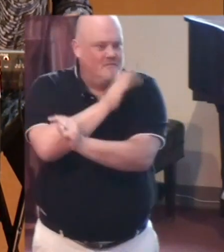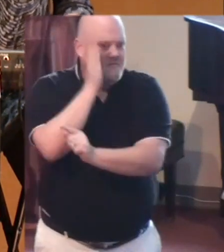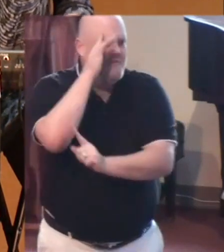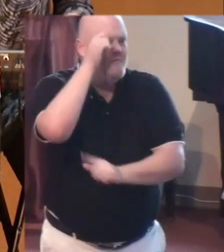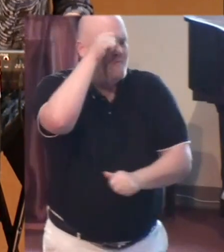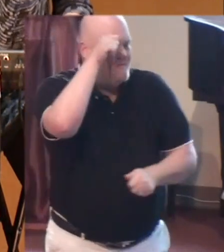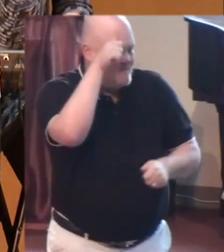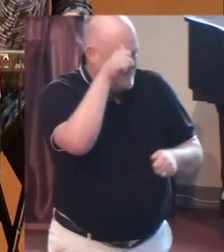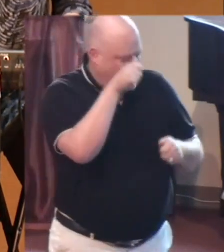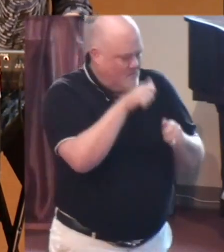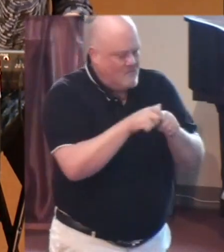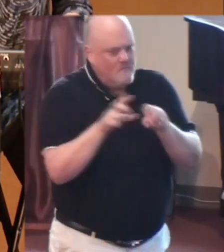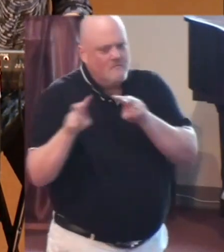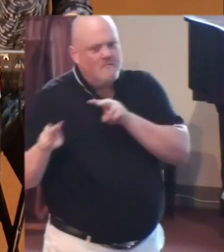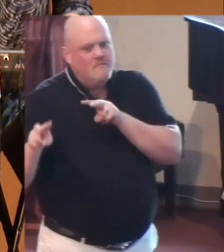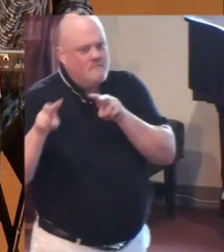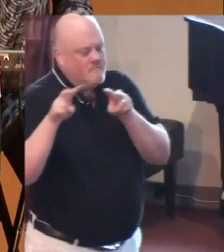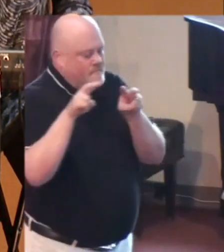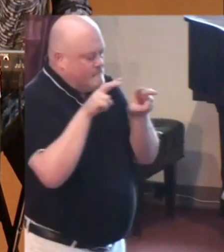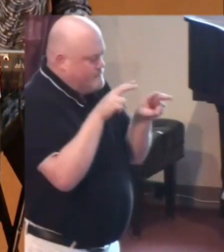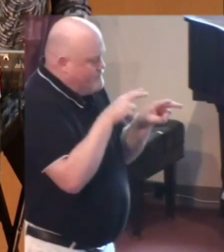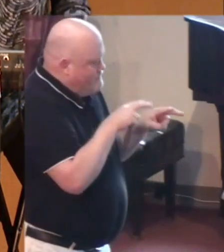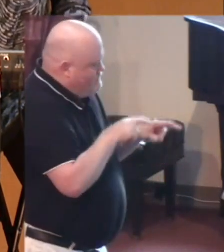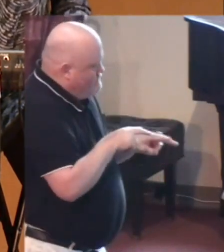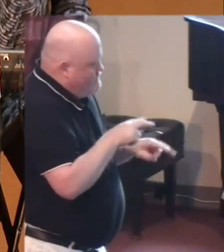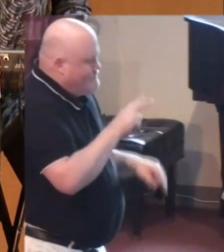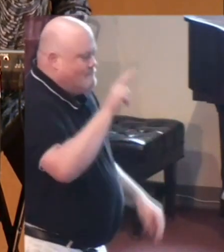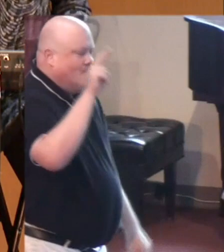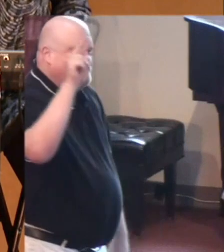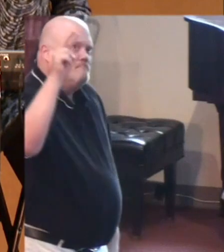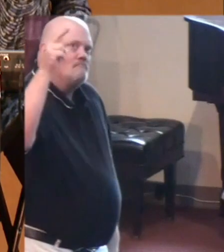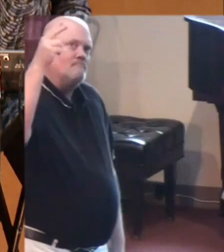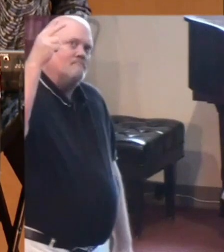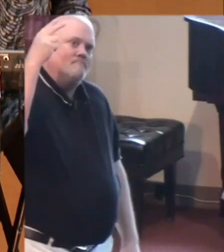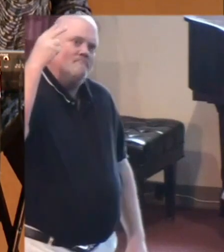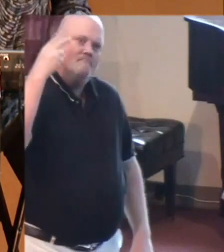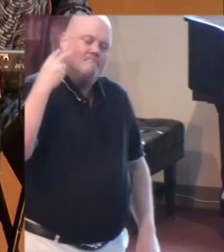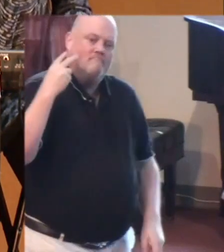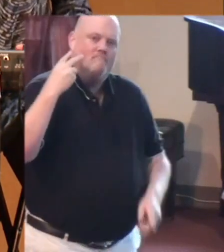to watch over me.